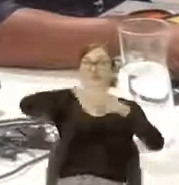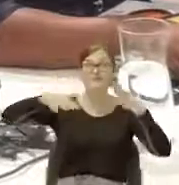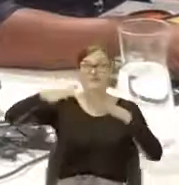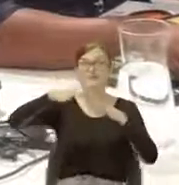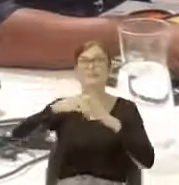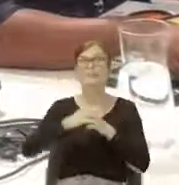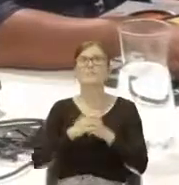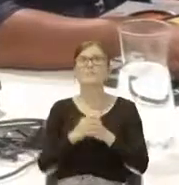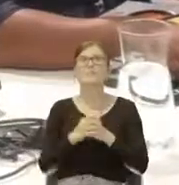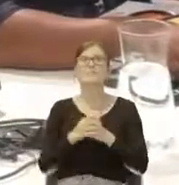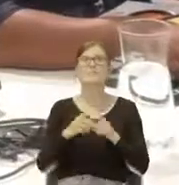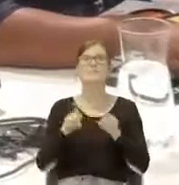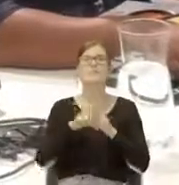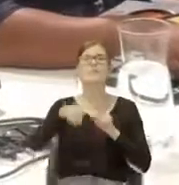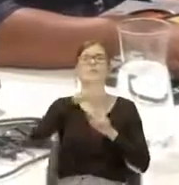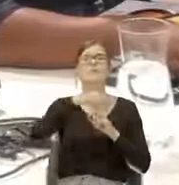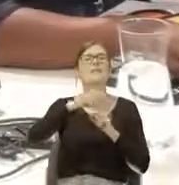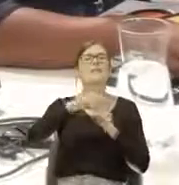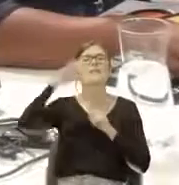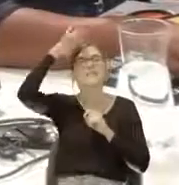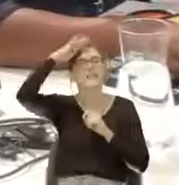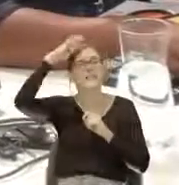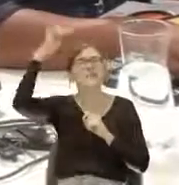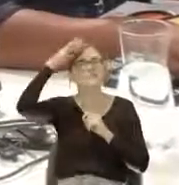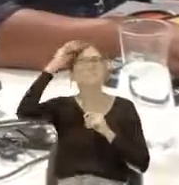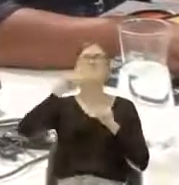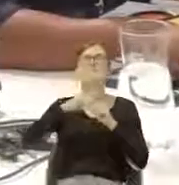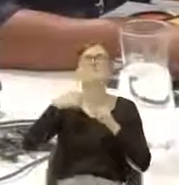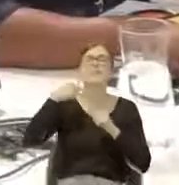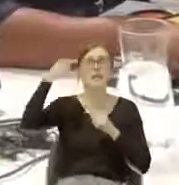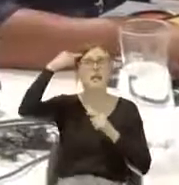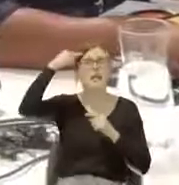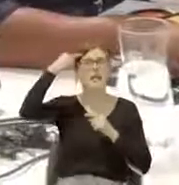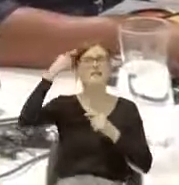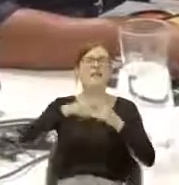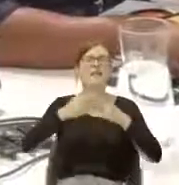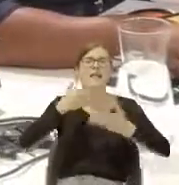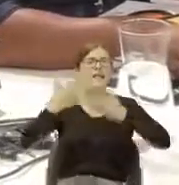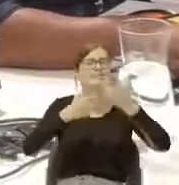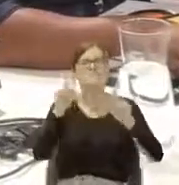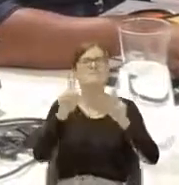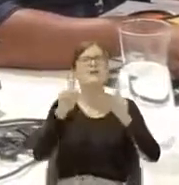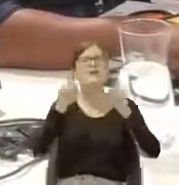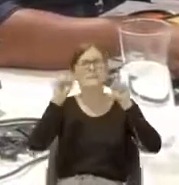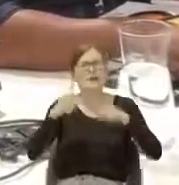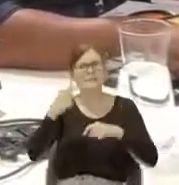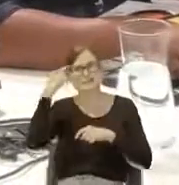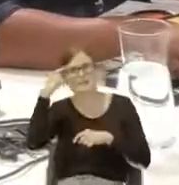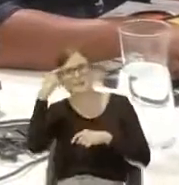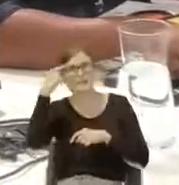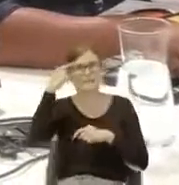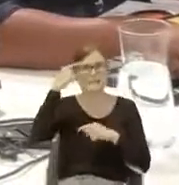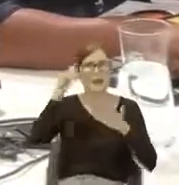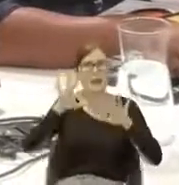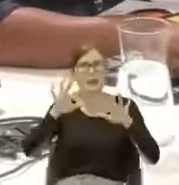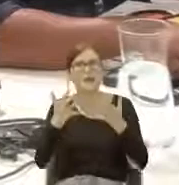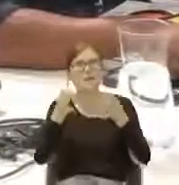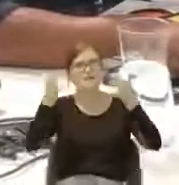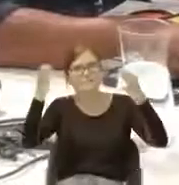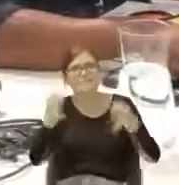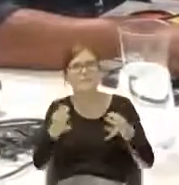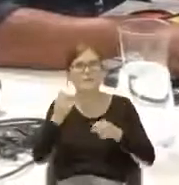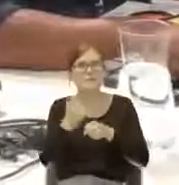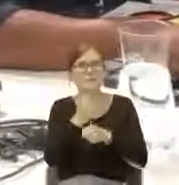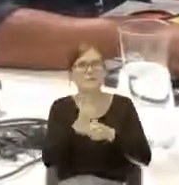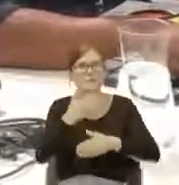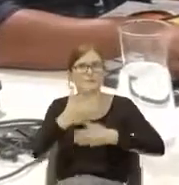And we have gone through too many iterations of COPs, of years of talk and talk and talk that are not delivering the changes